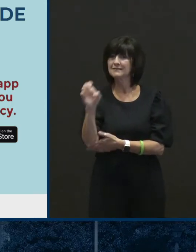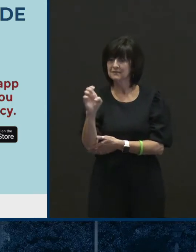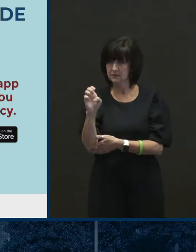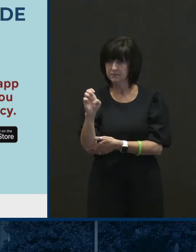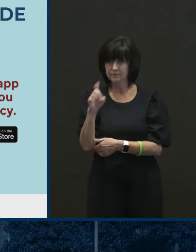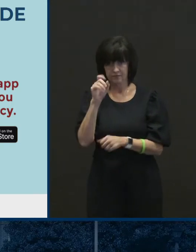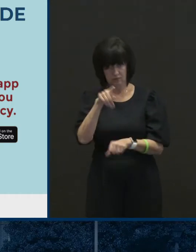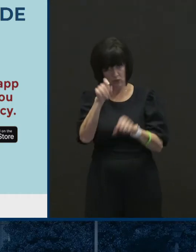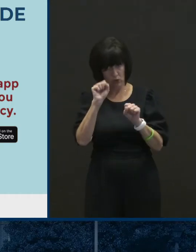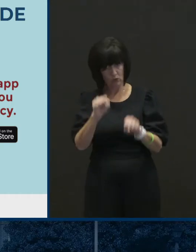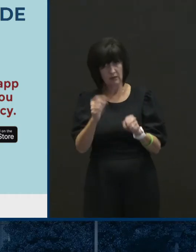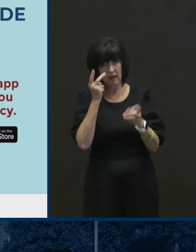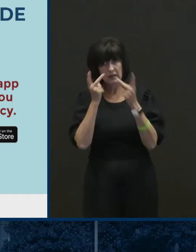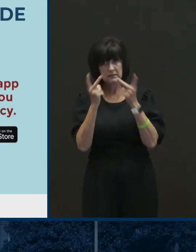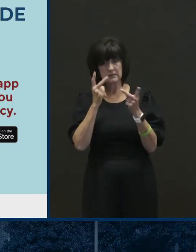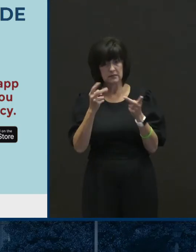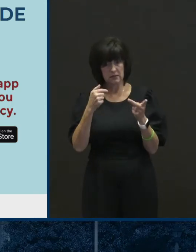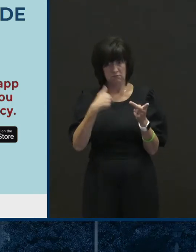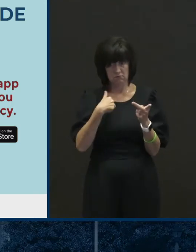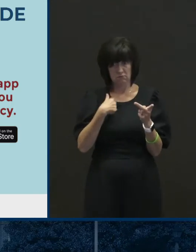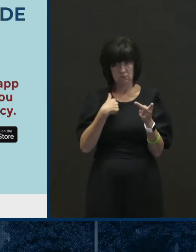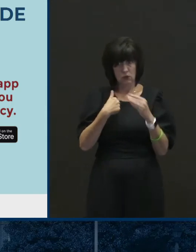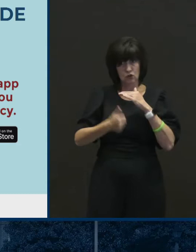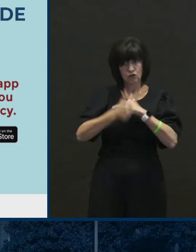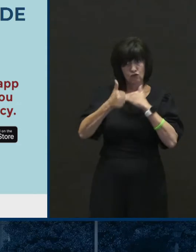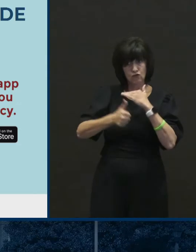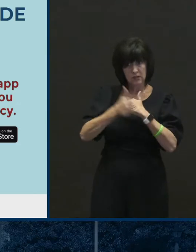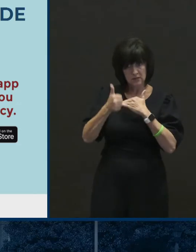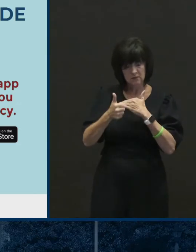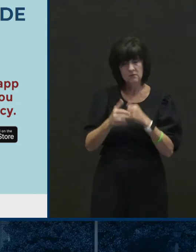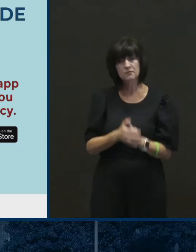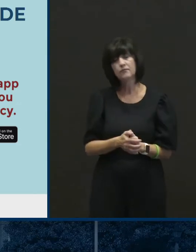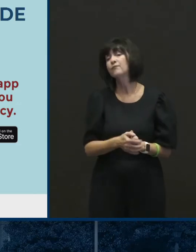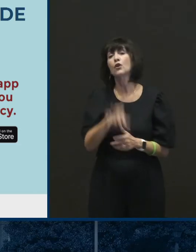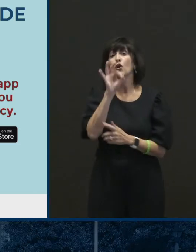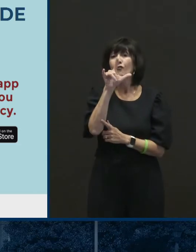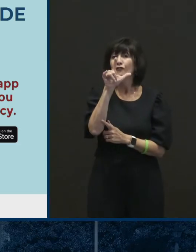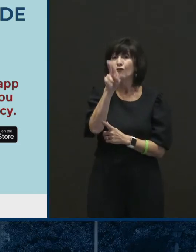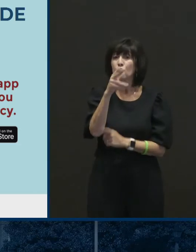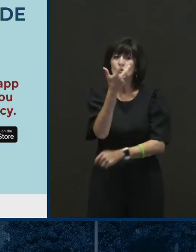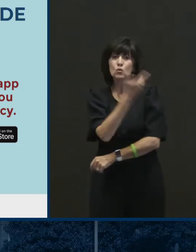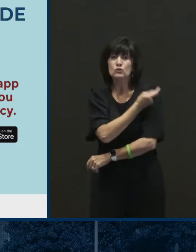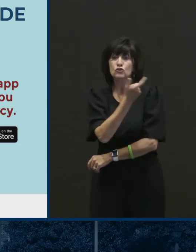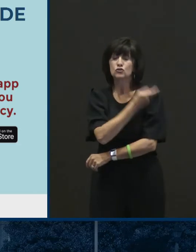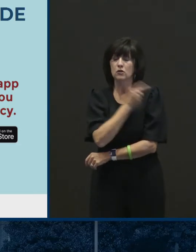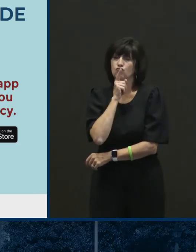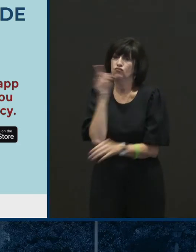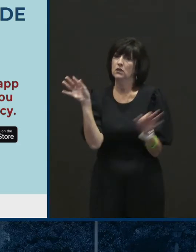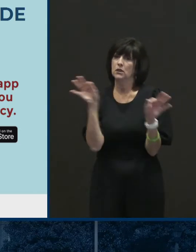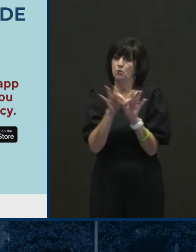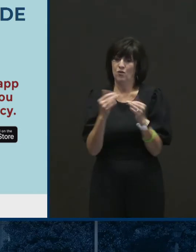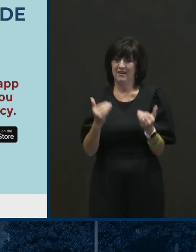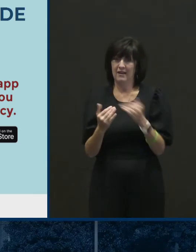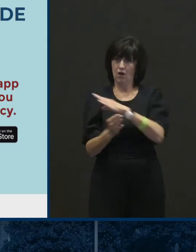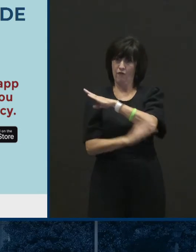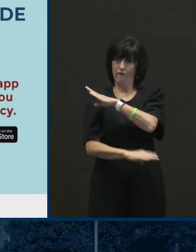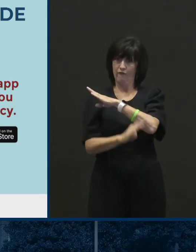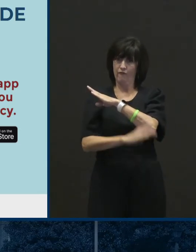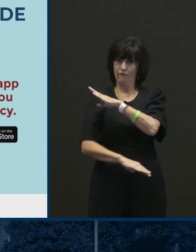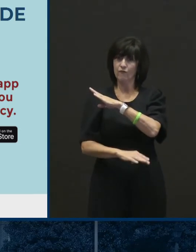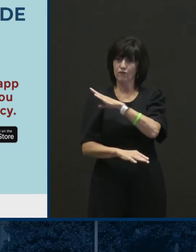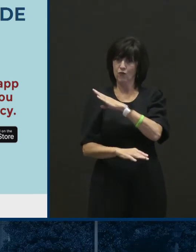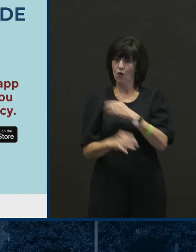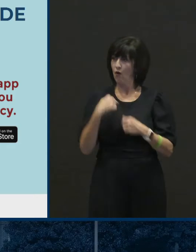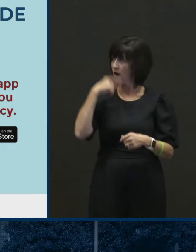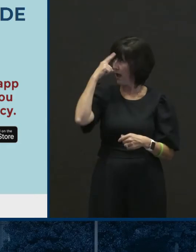can get tested. Flu shots, incredibly important now as we move in to the fall. I think the first day of fall is